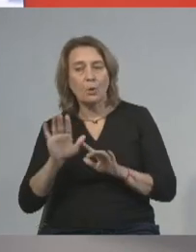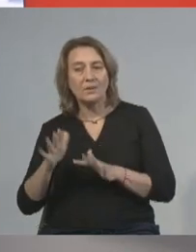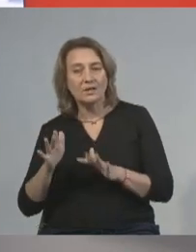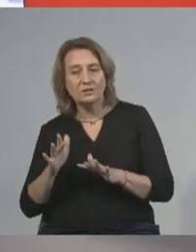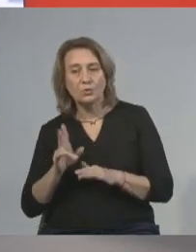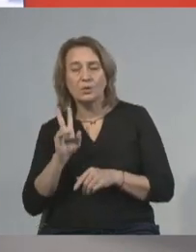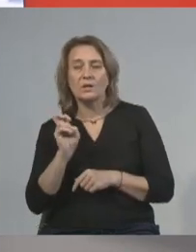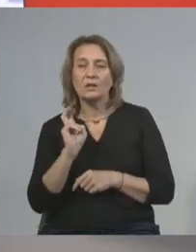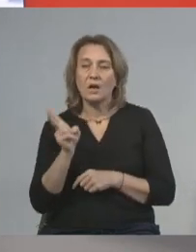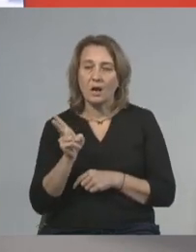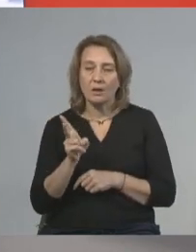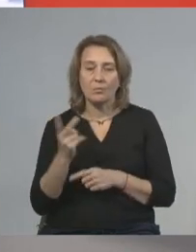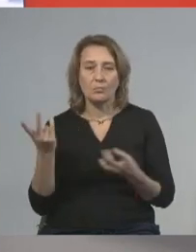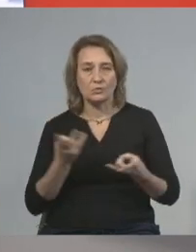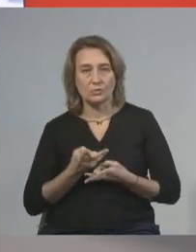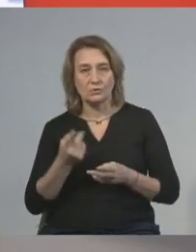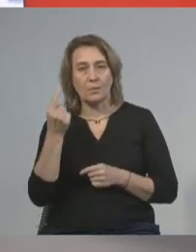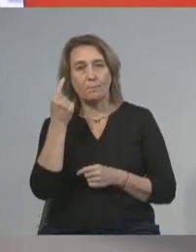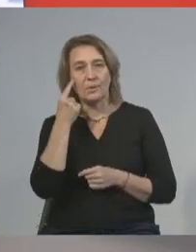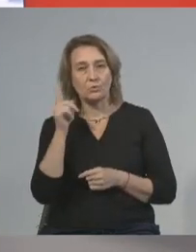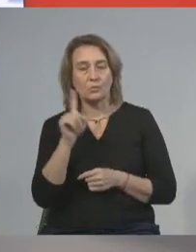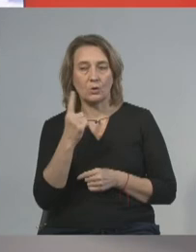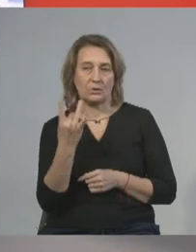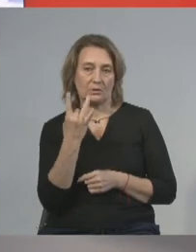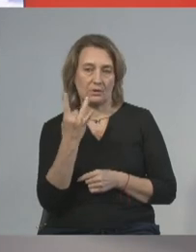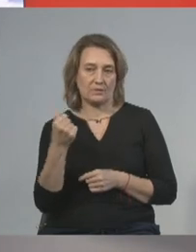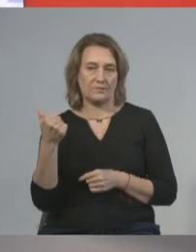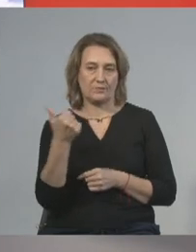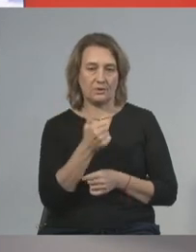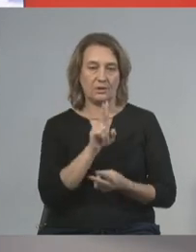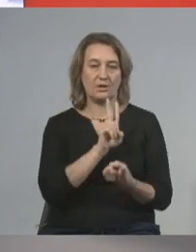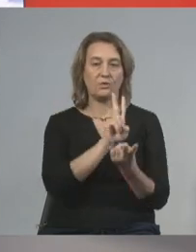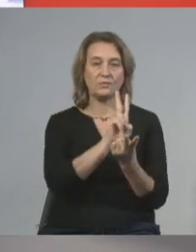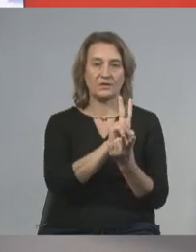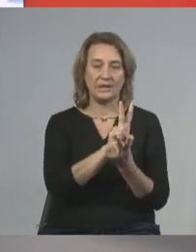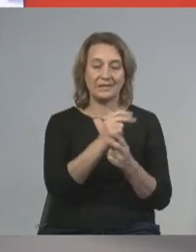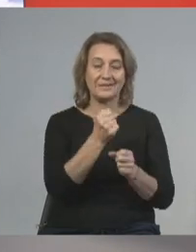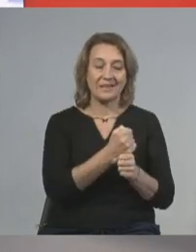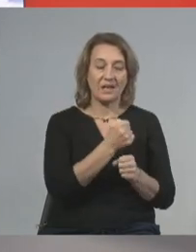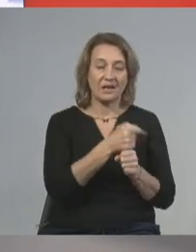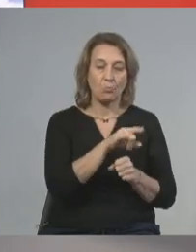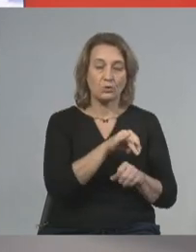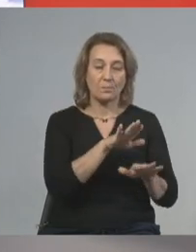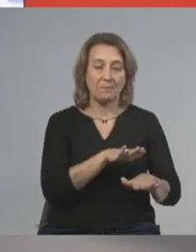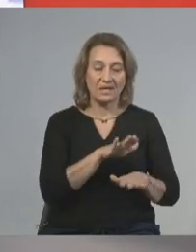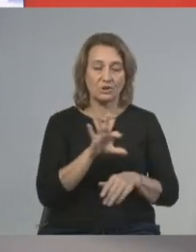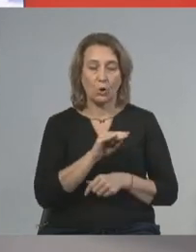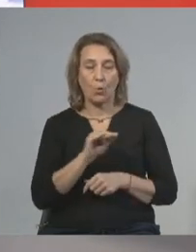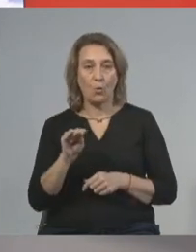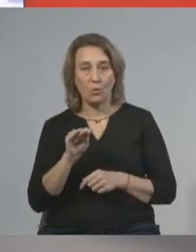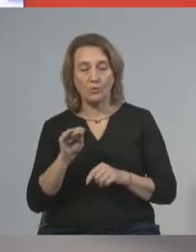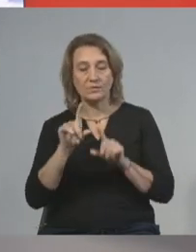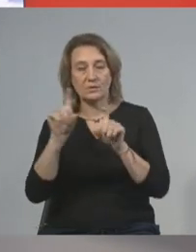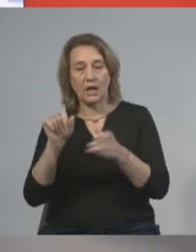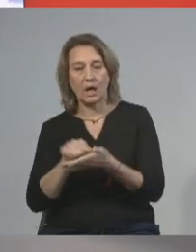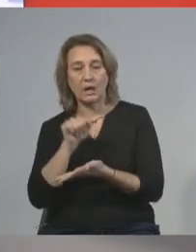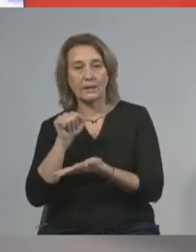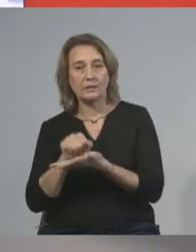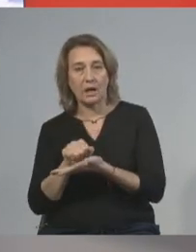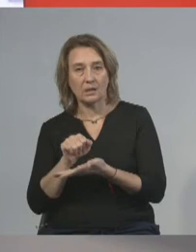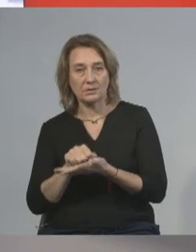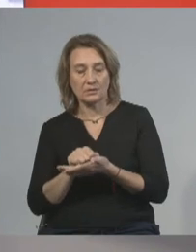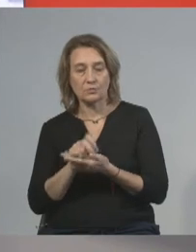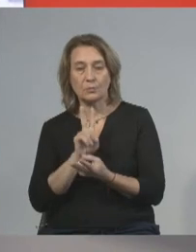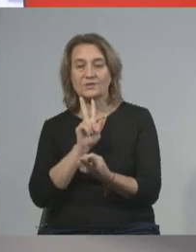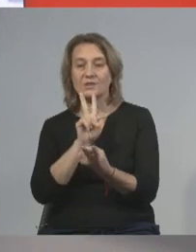them maybe to think about at least what to have a meeting in the workplace at least once a week in the